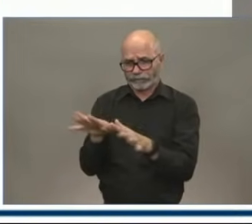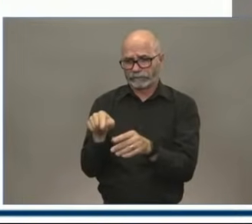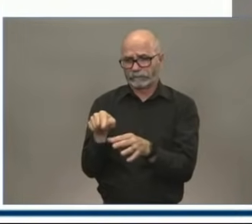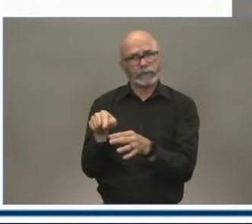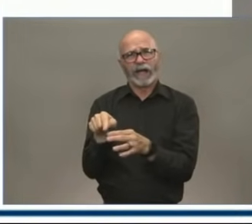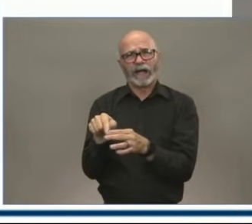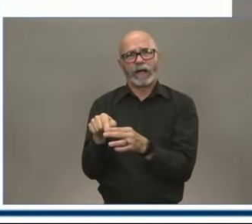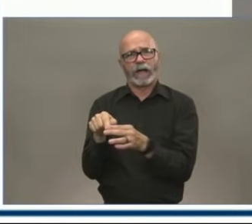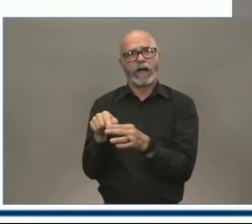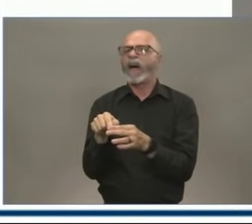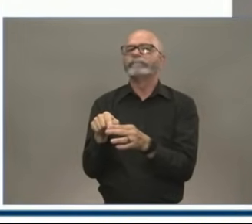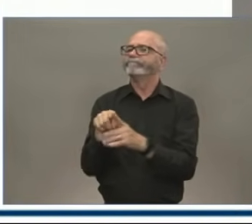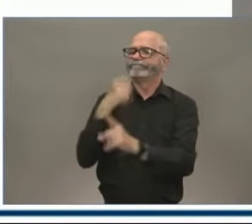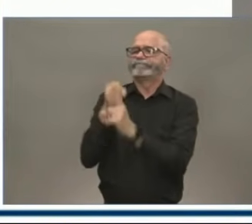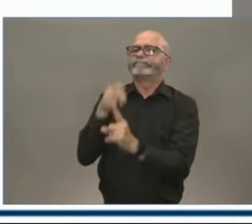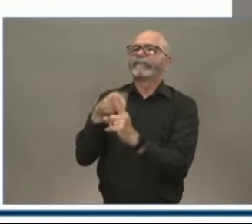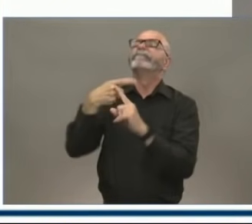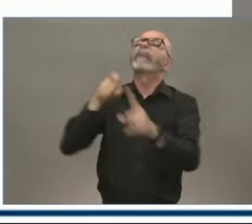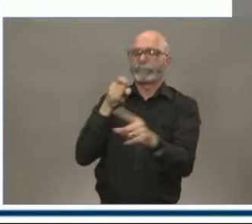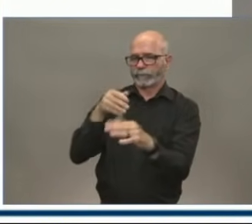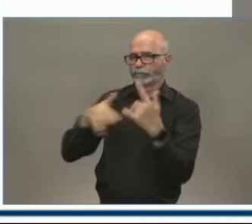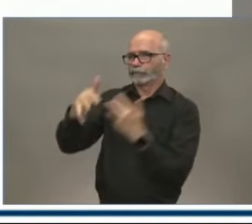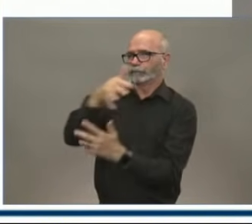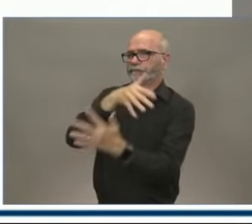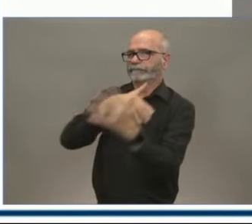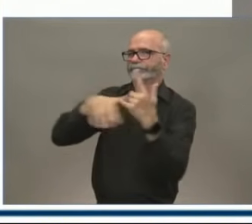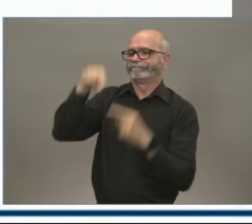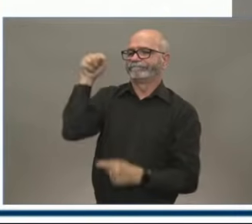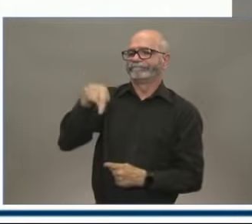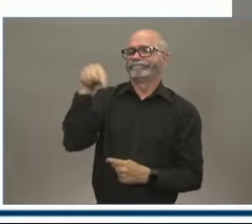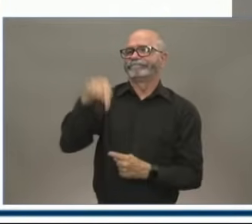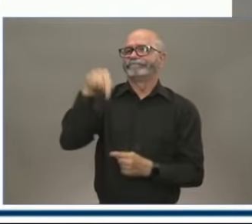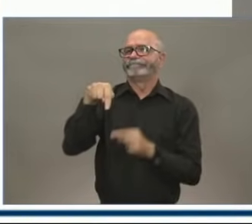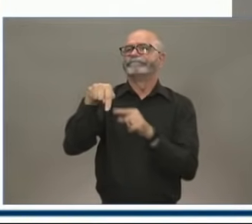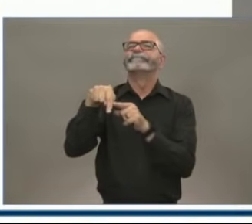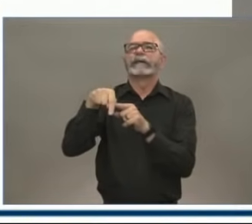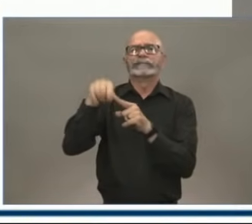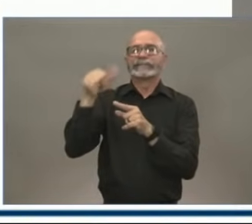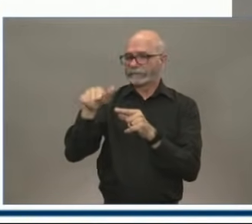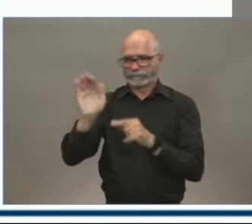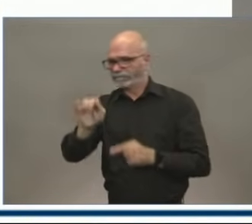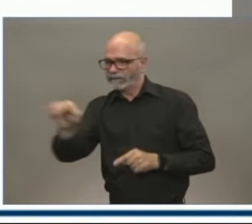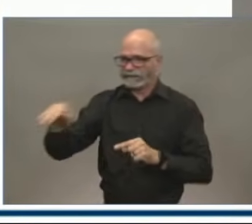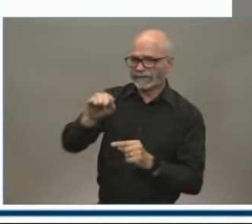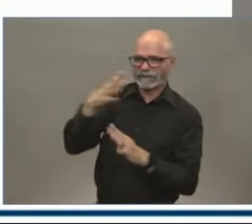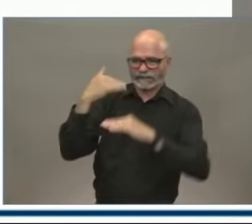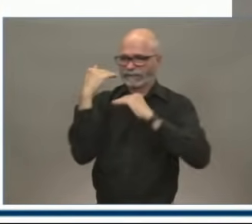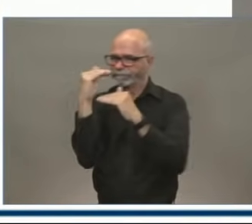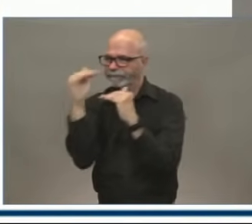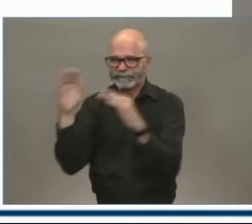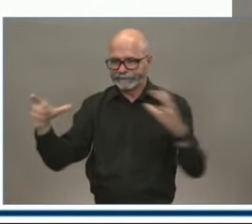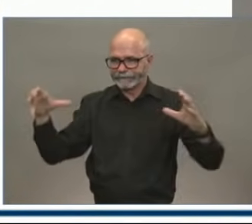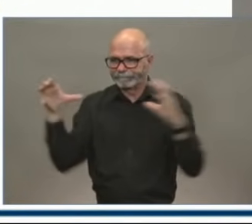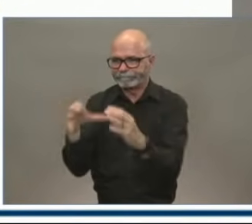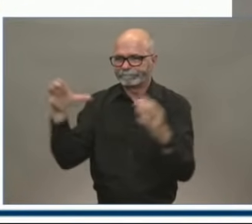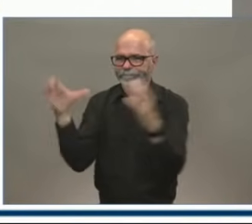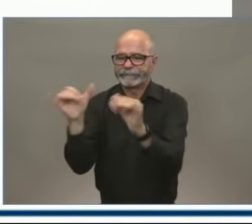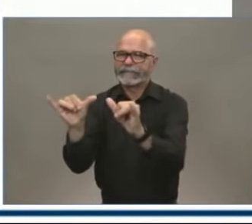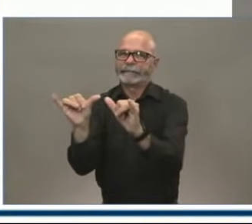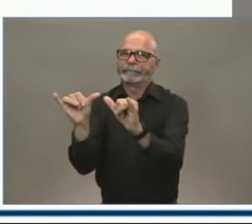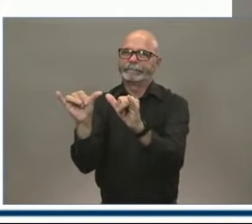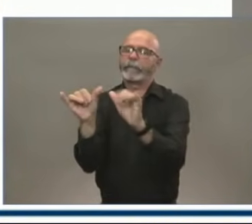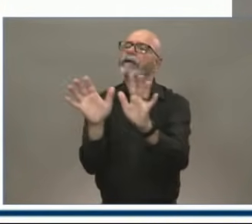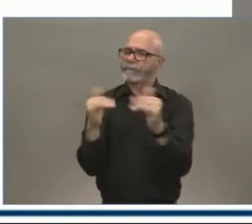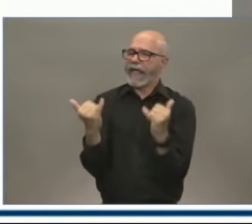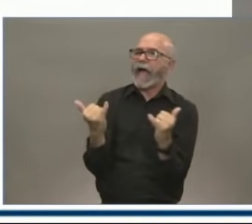situations. And the restrictions we have in place are designed to limit that social spread. So it's really important. It's because of